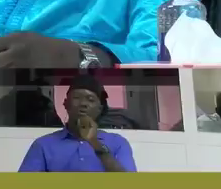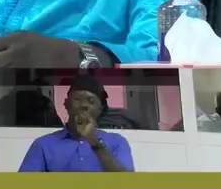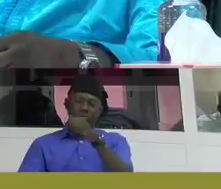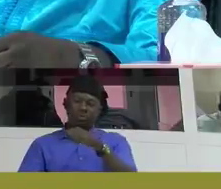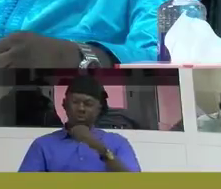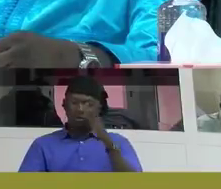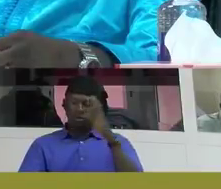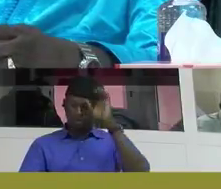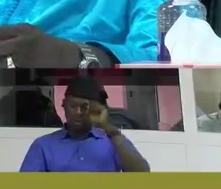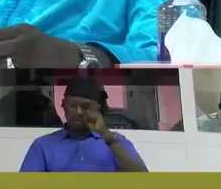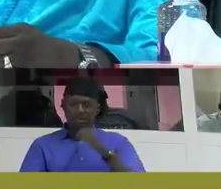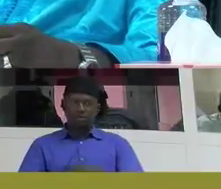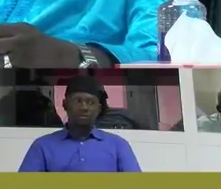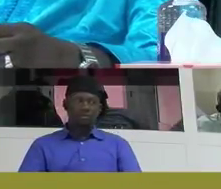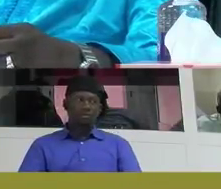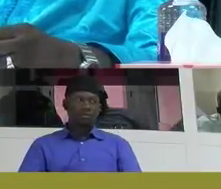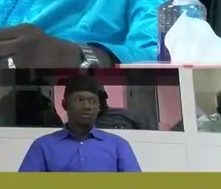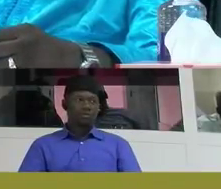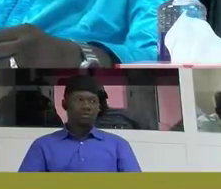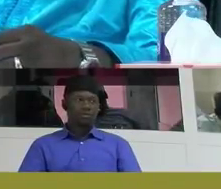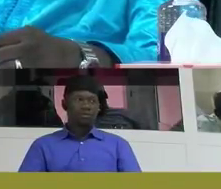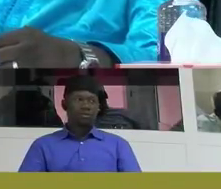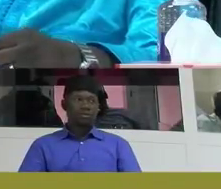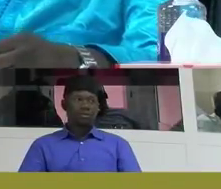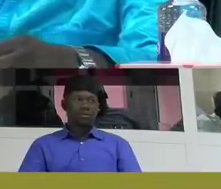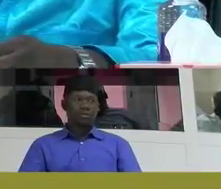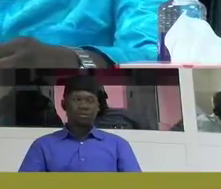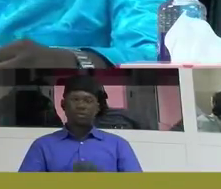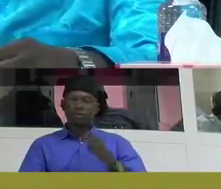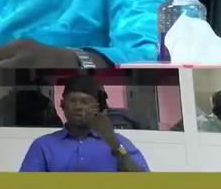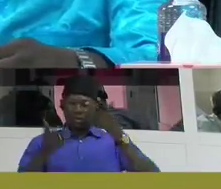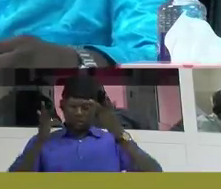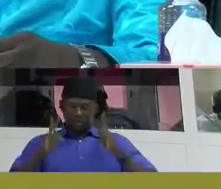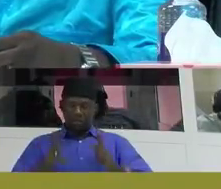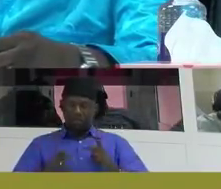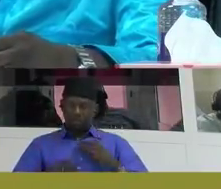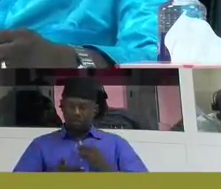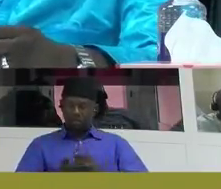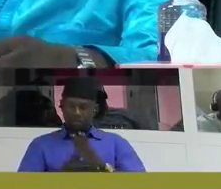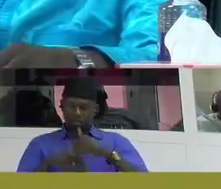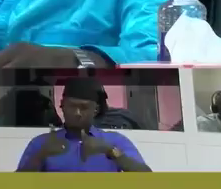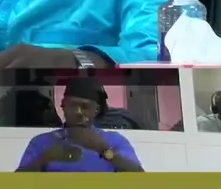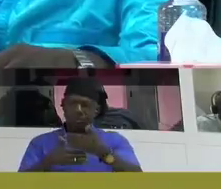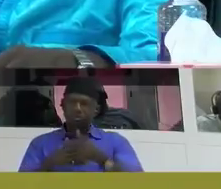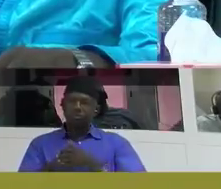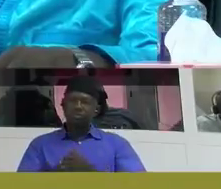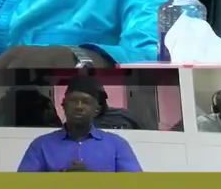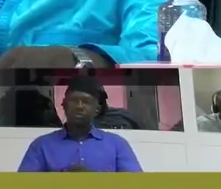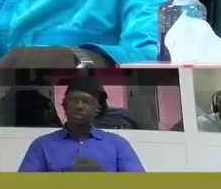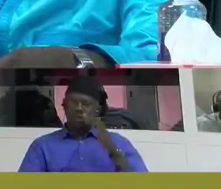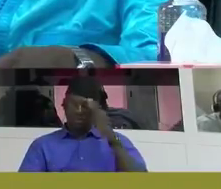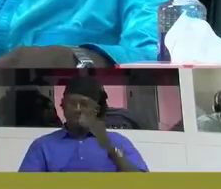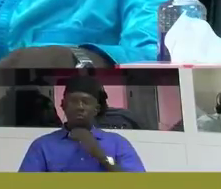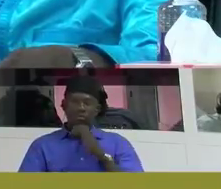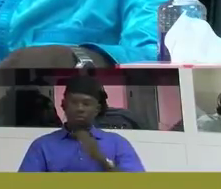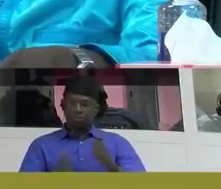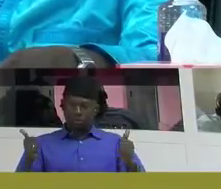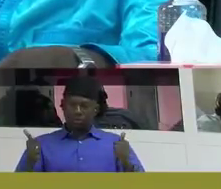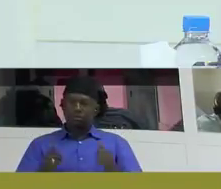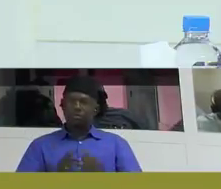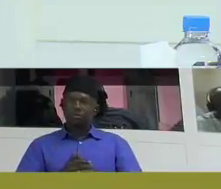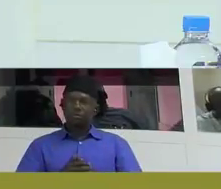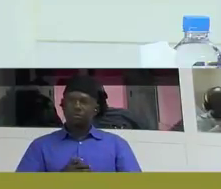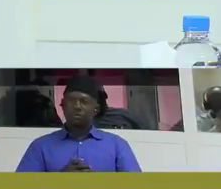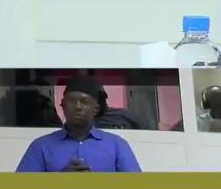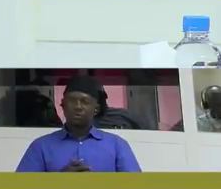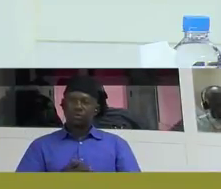Thank you. Council, shall we continue? Thank you very much, Mr. Chair. Welcome back, Mr. Witness. Thank you